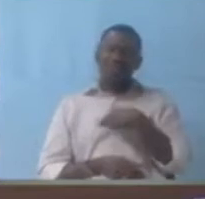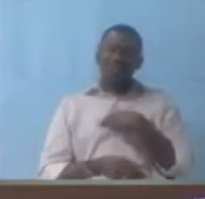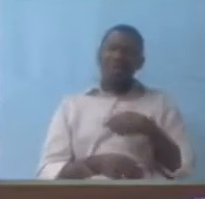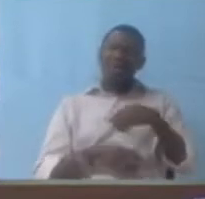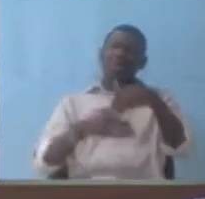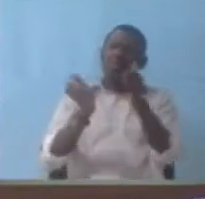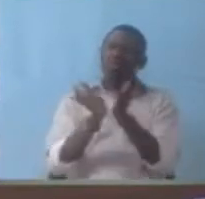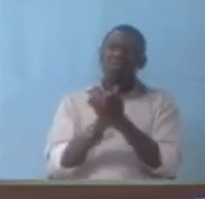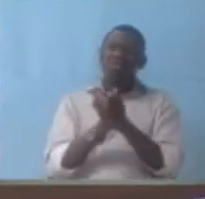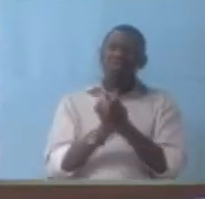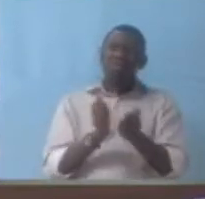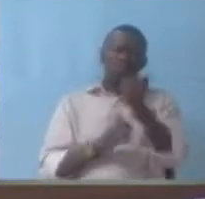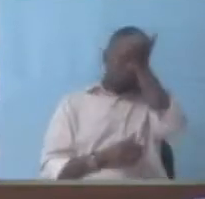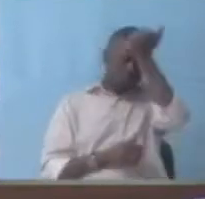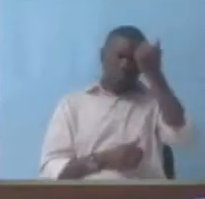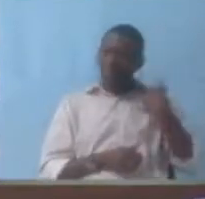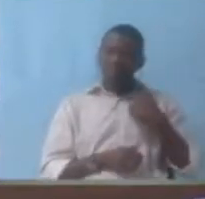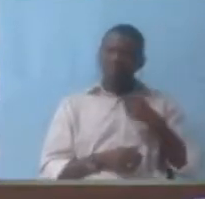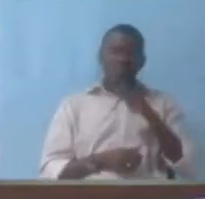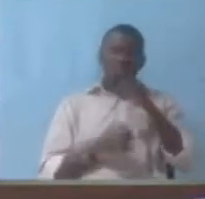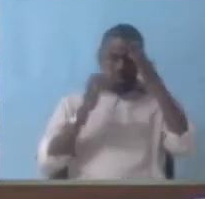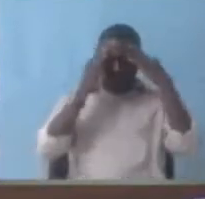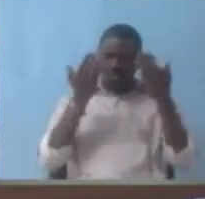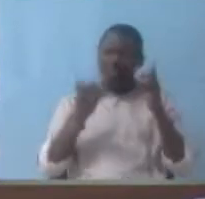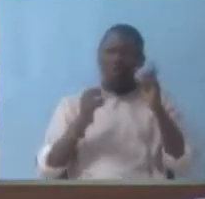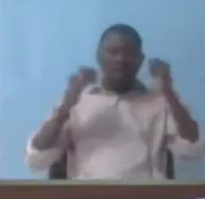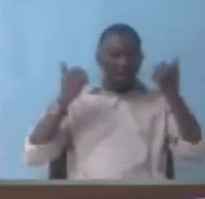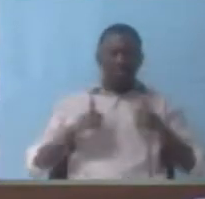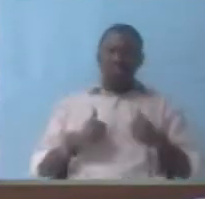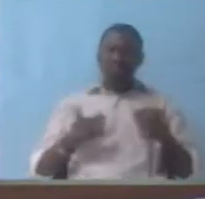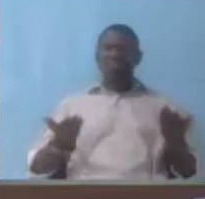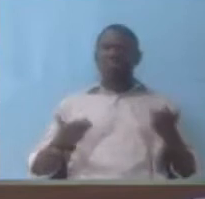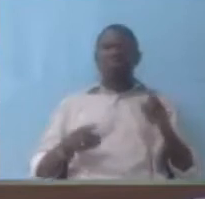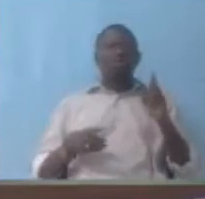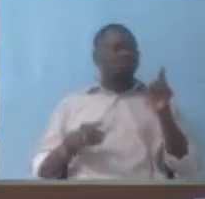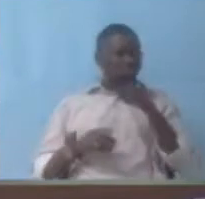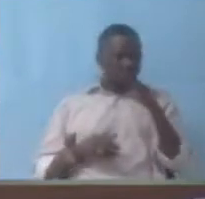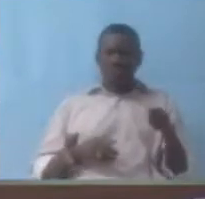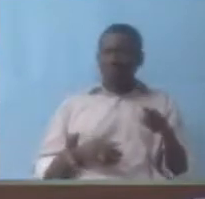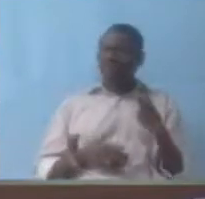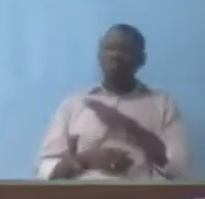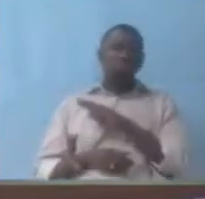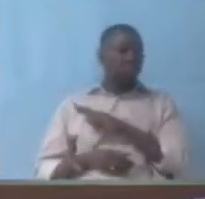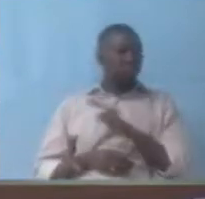on. Kafuni, it's not correct. Nilumu kafuleti meni alonko kumubukata ma imam fellong imang.